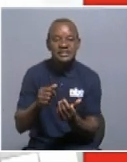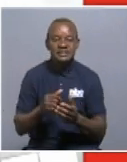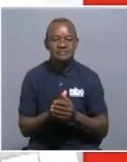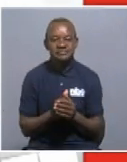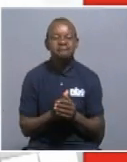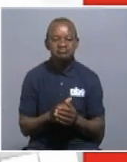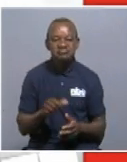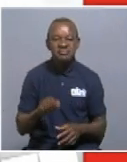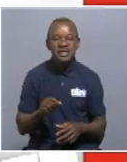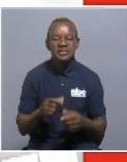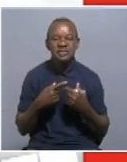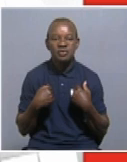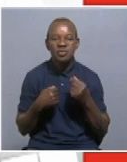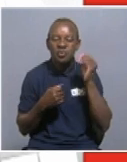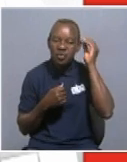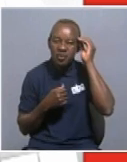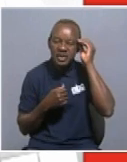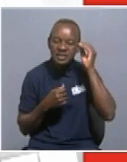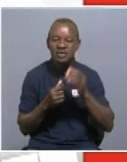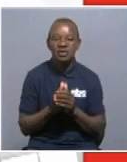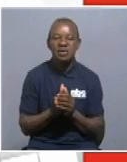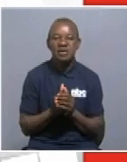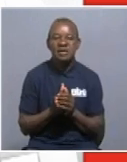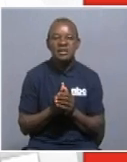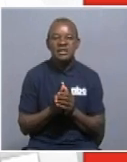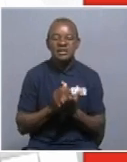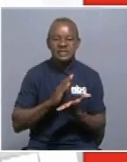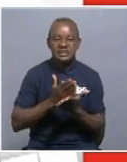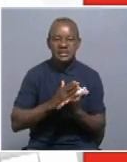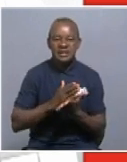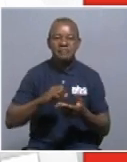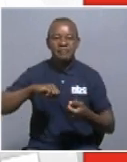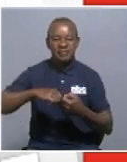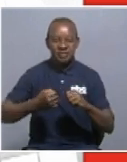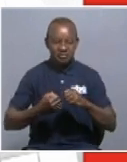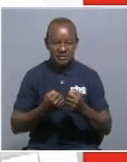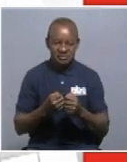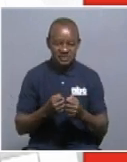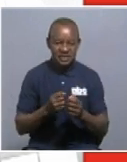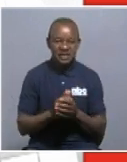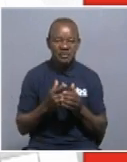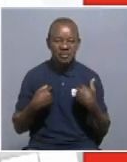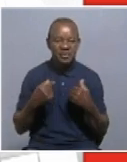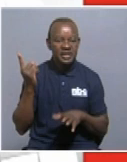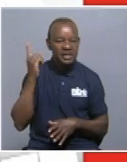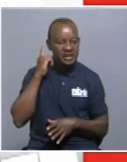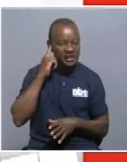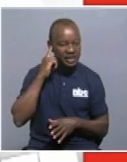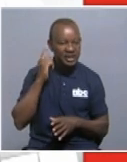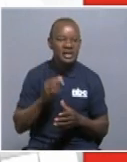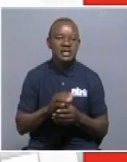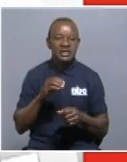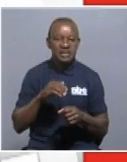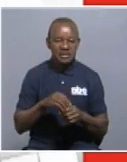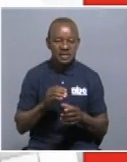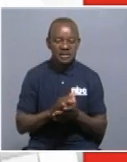that had come from our side of the ministry in communicating with the various stakeholders, including the police station.